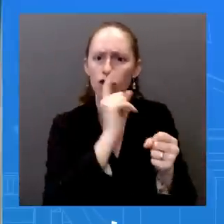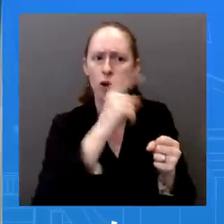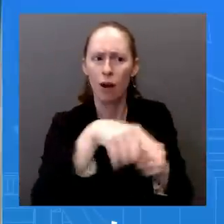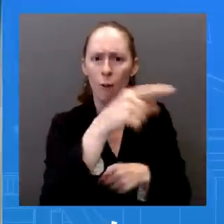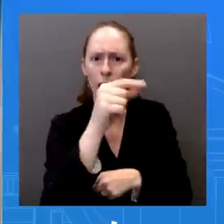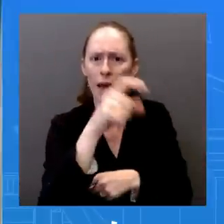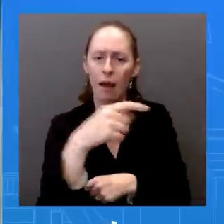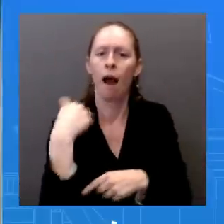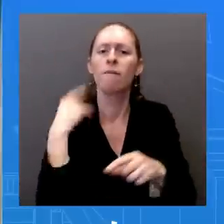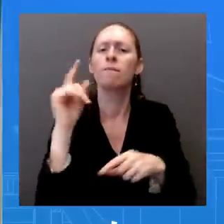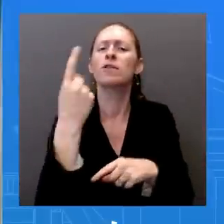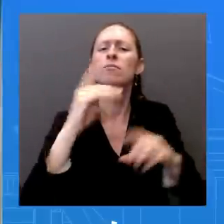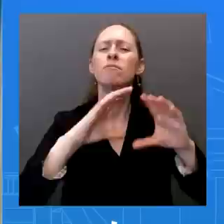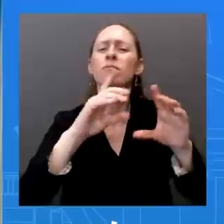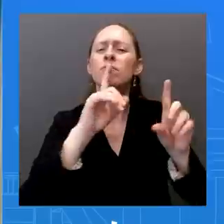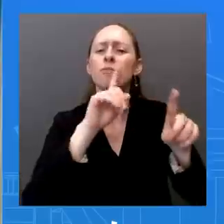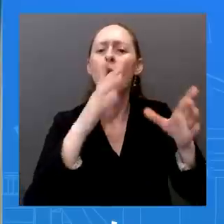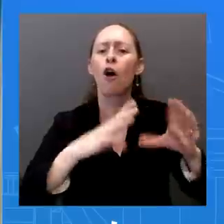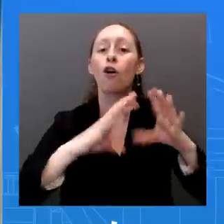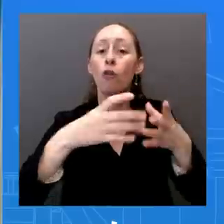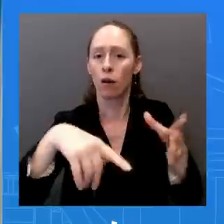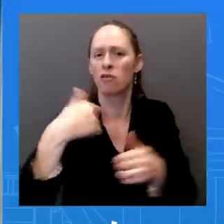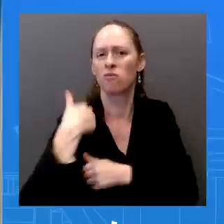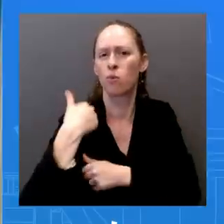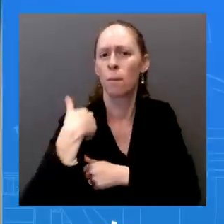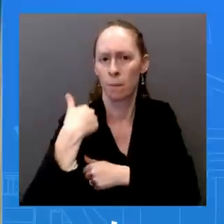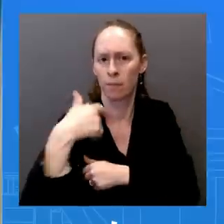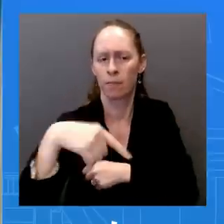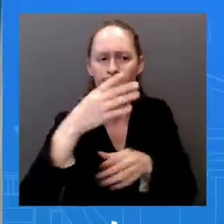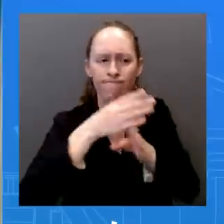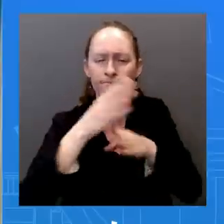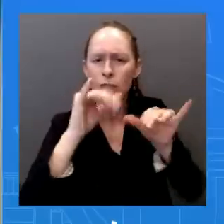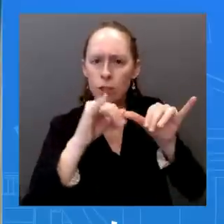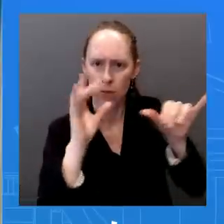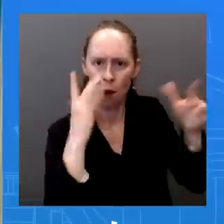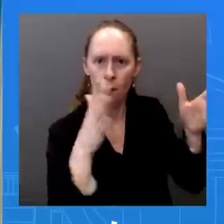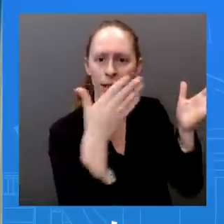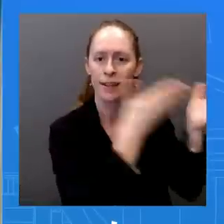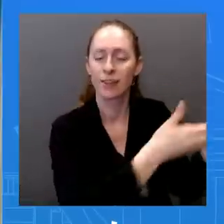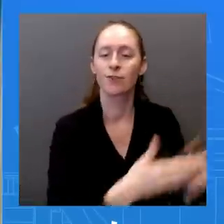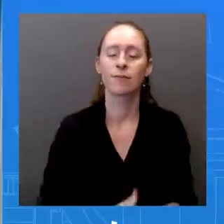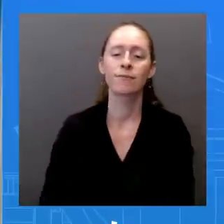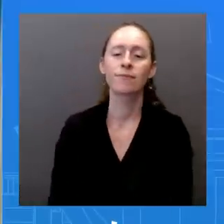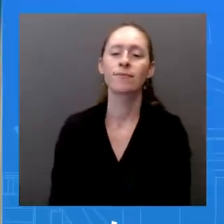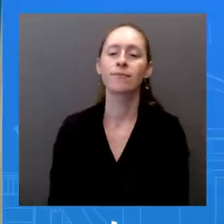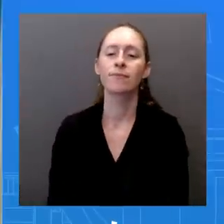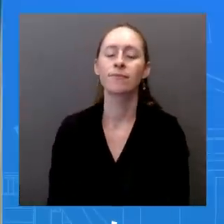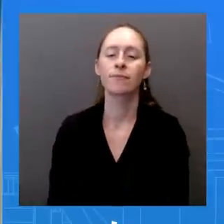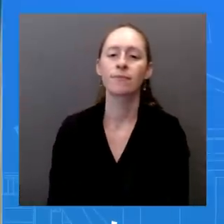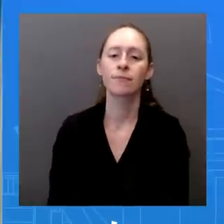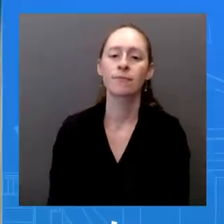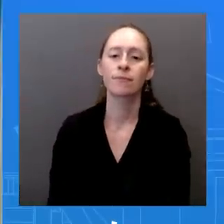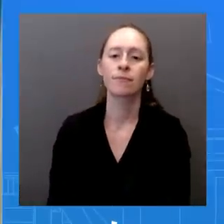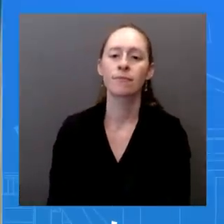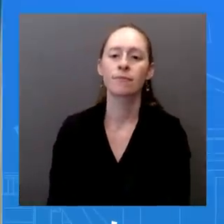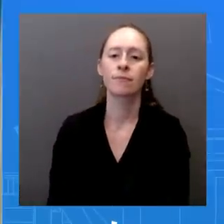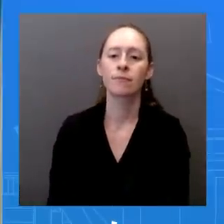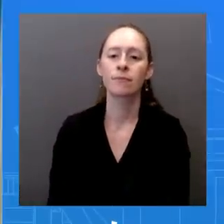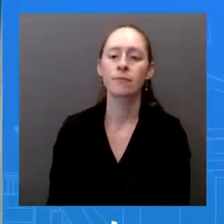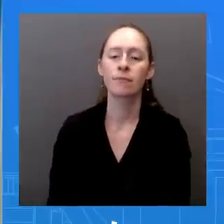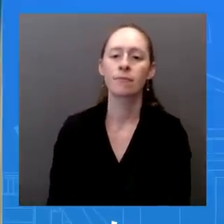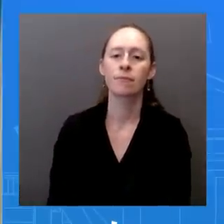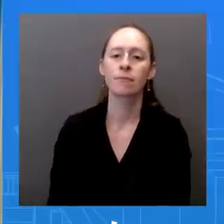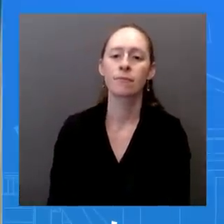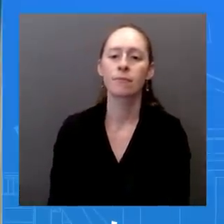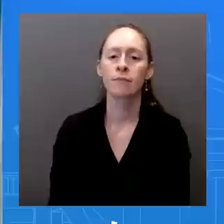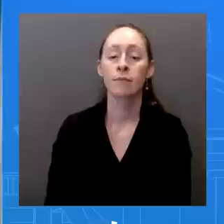Engineers, power restoration experts, and urban search and rescue teams. More federal responders are arriving in the